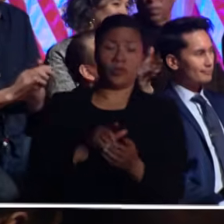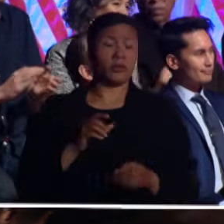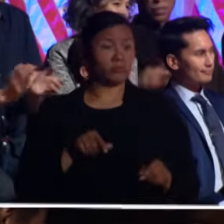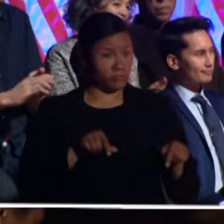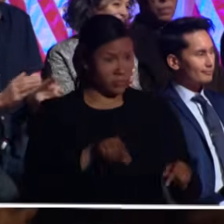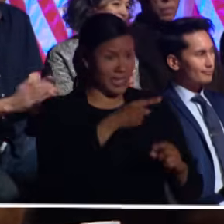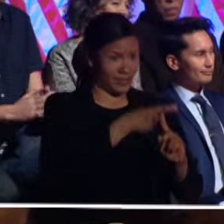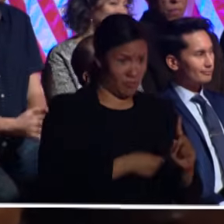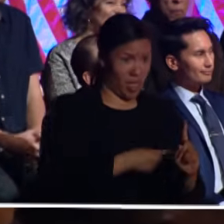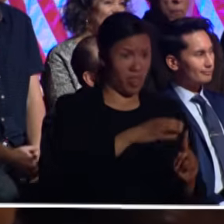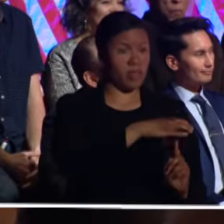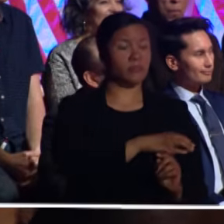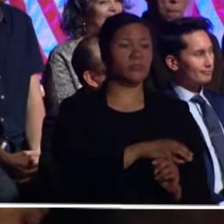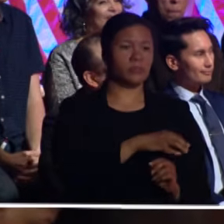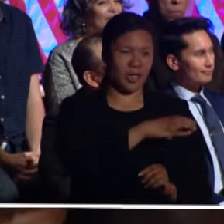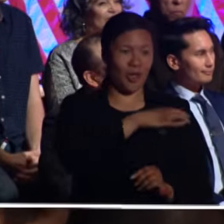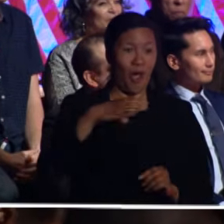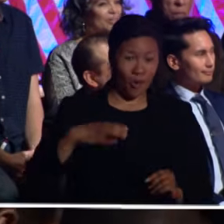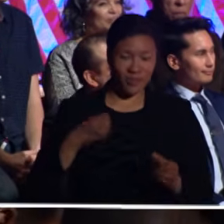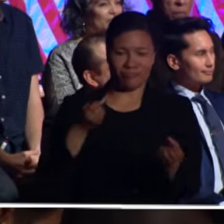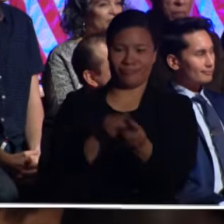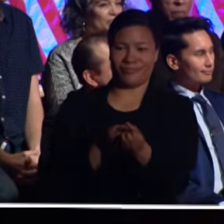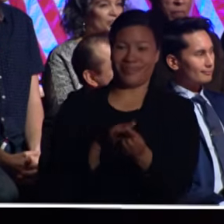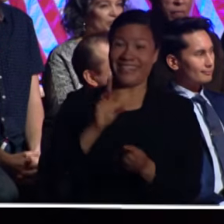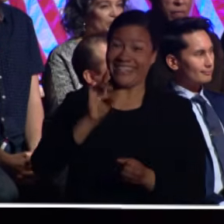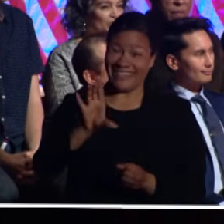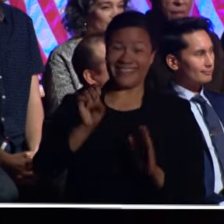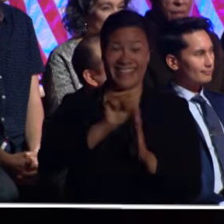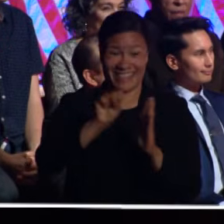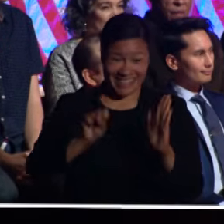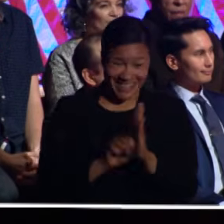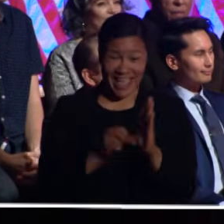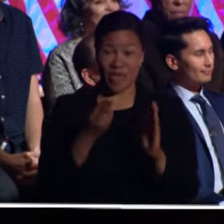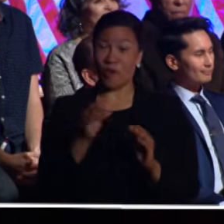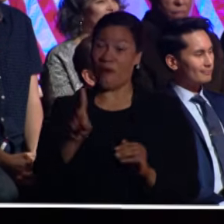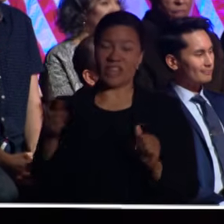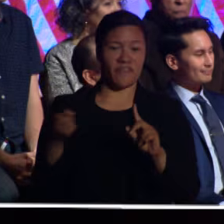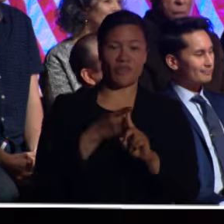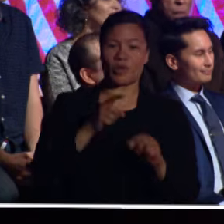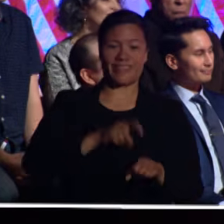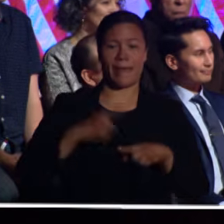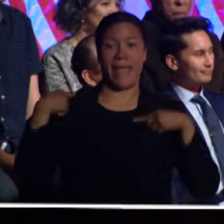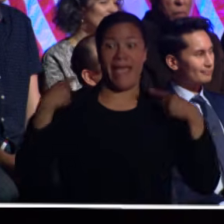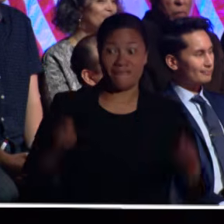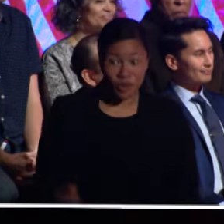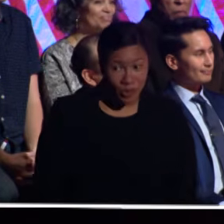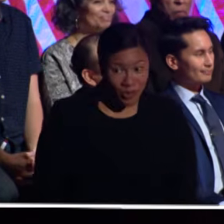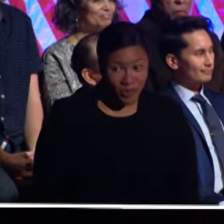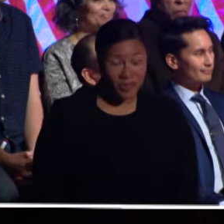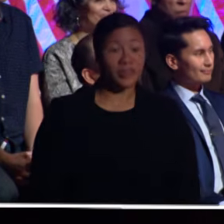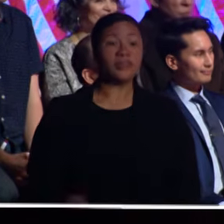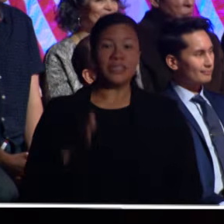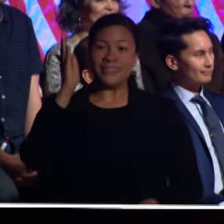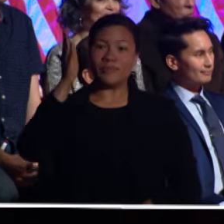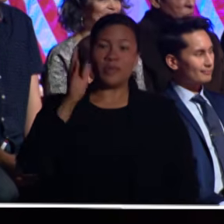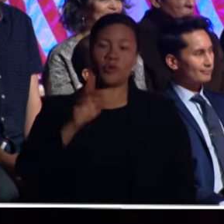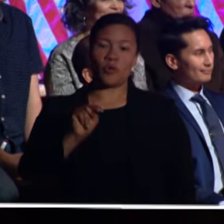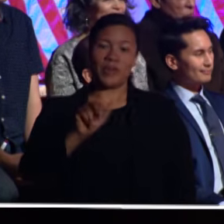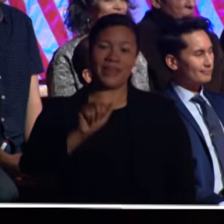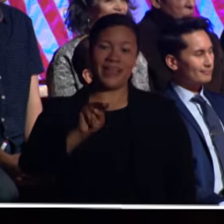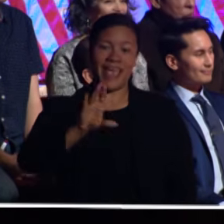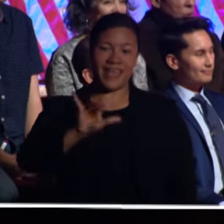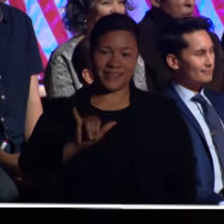Congress endorsed D.C. statehood for the first time ever. Speaker Nancy Pelosi and